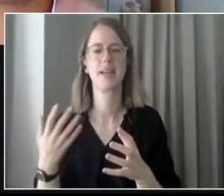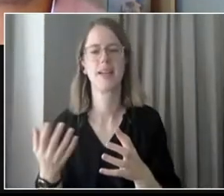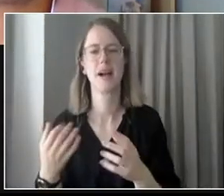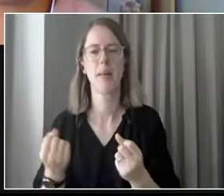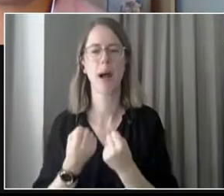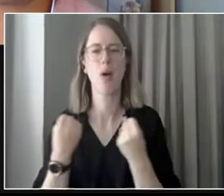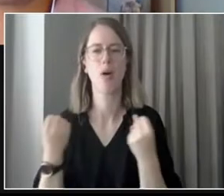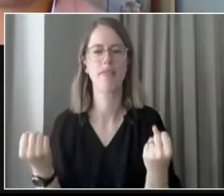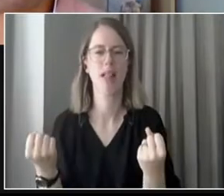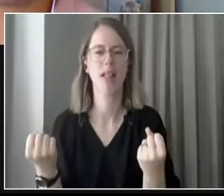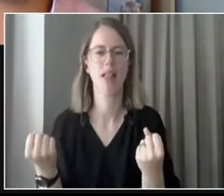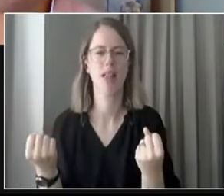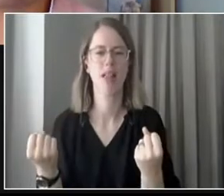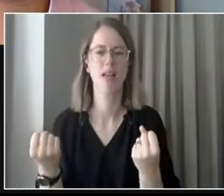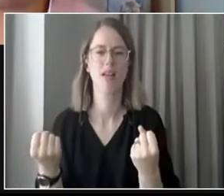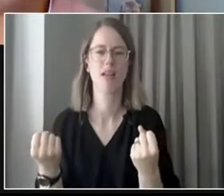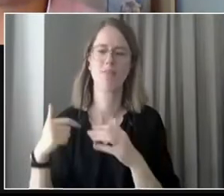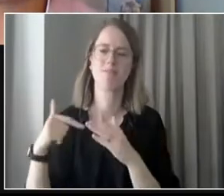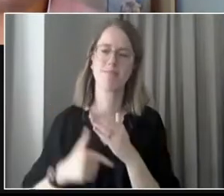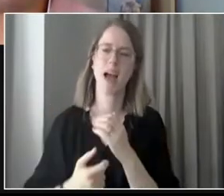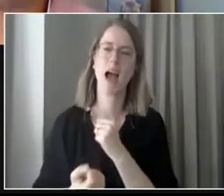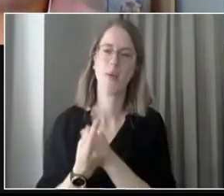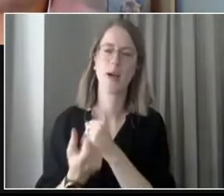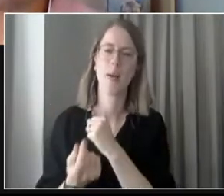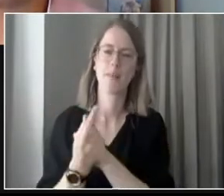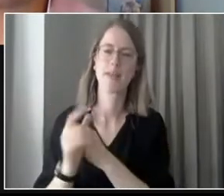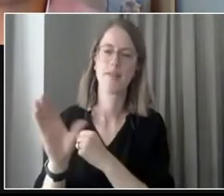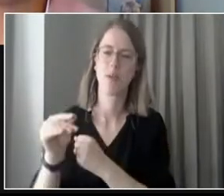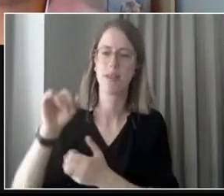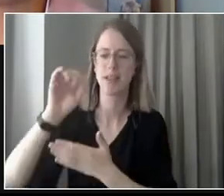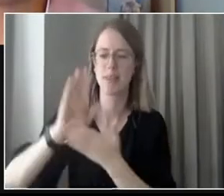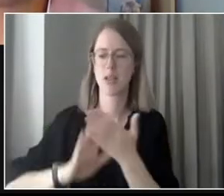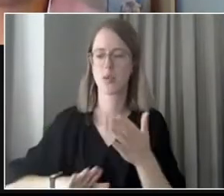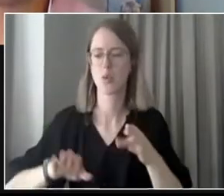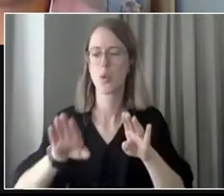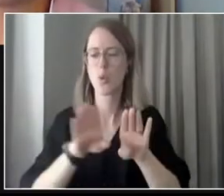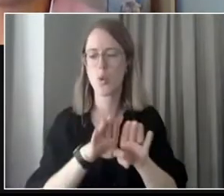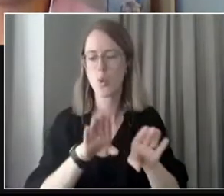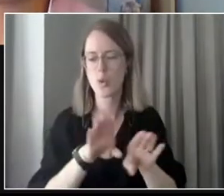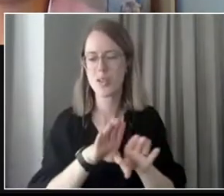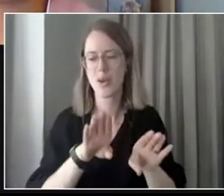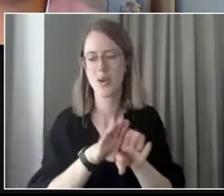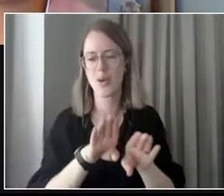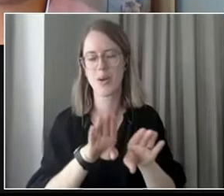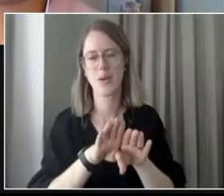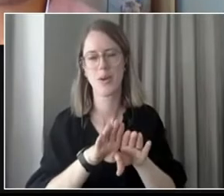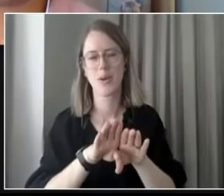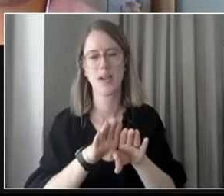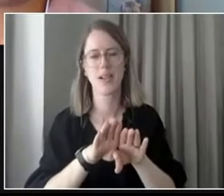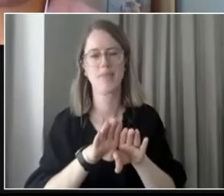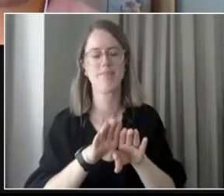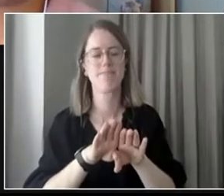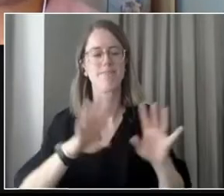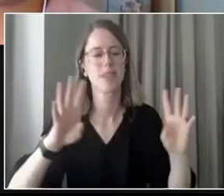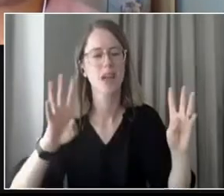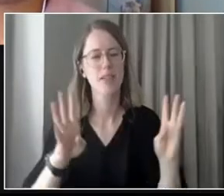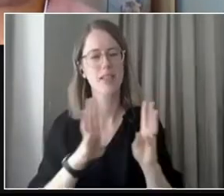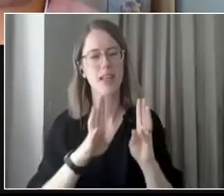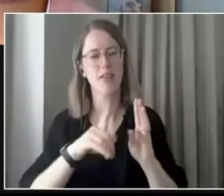powerful, profound outcomes from the experience, as well as the coming together of the community of that shared experience.